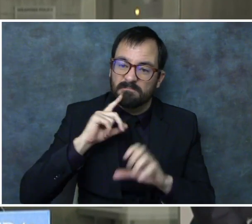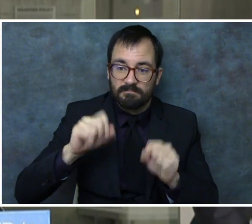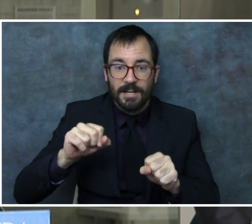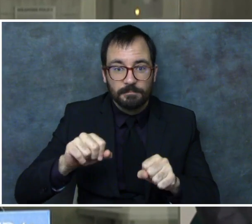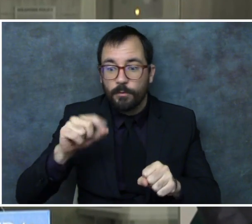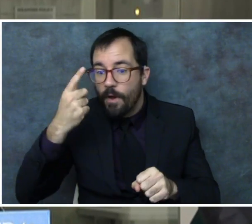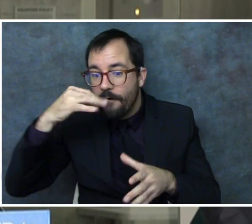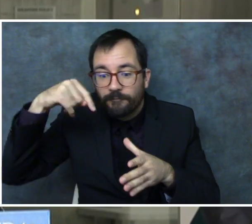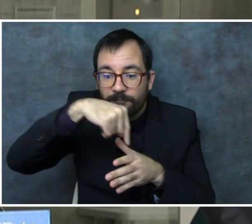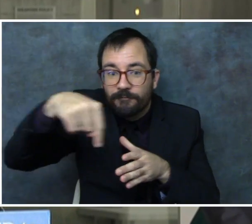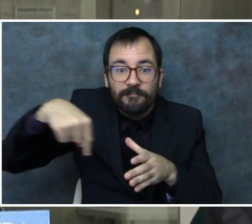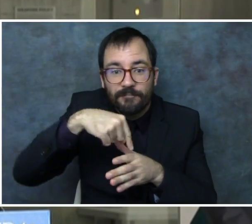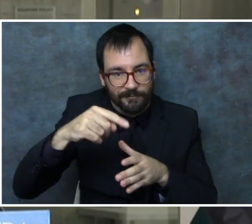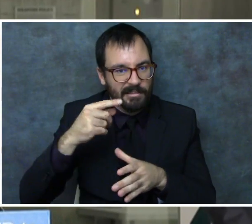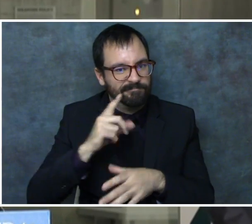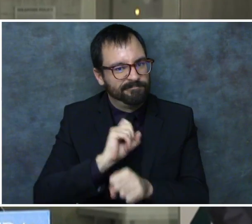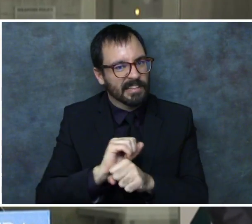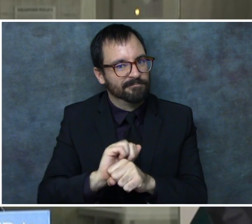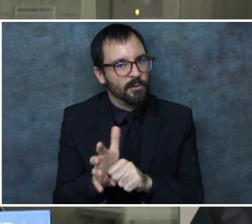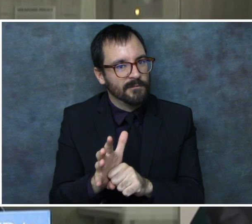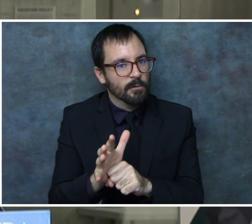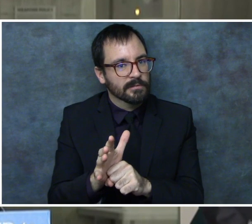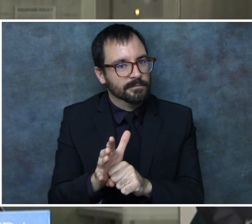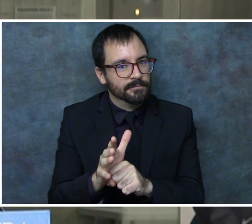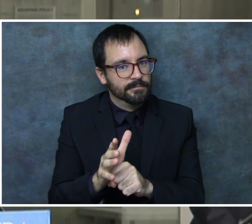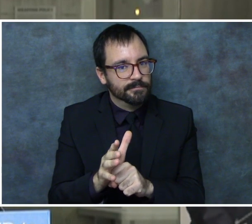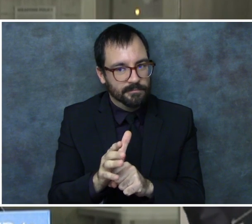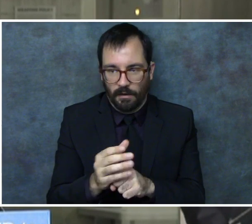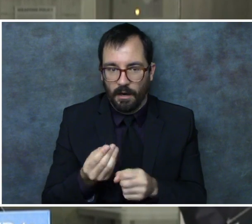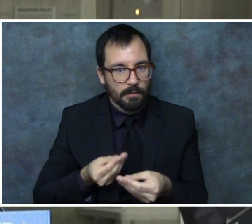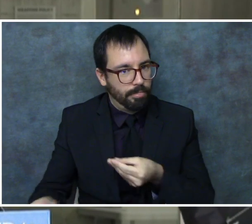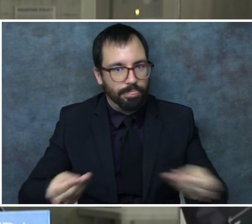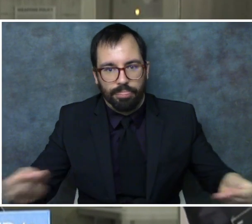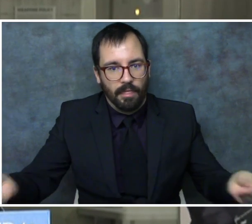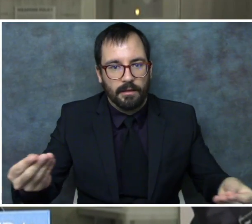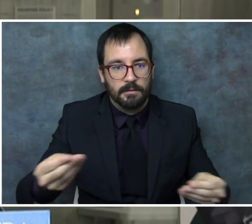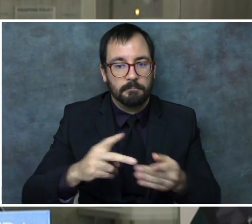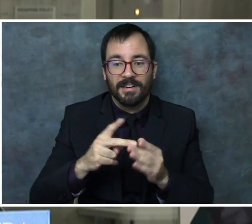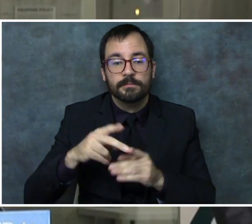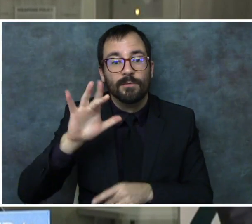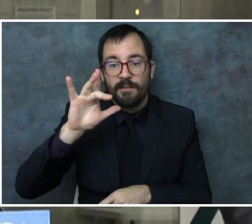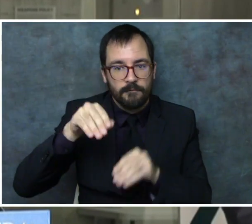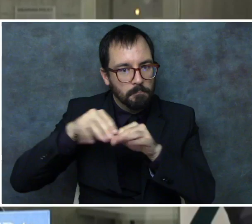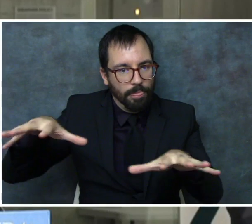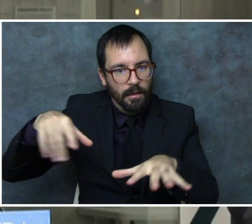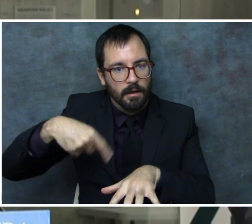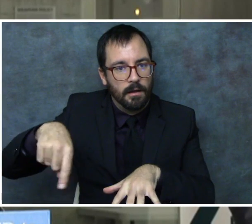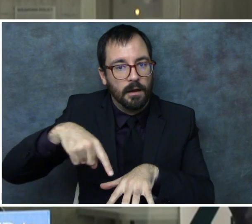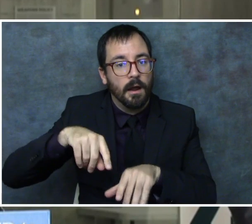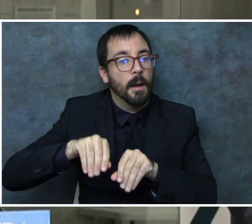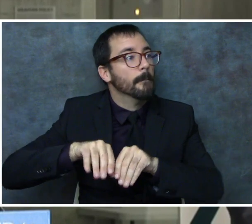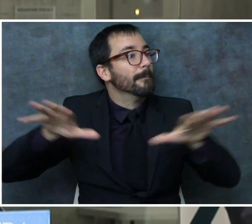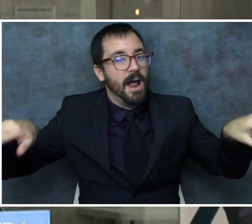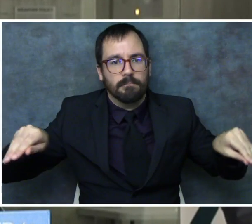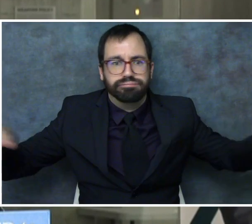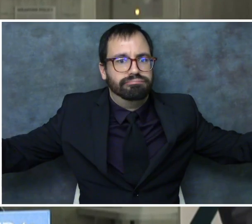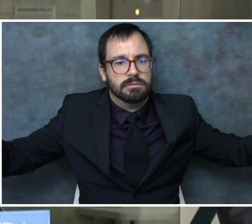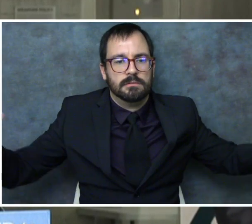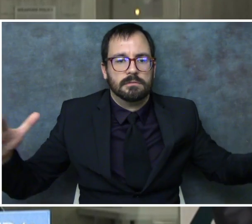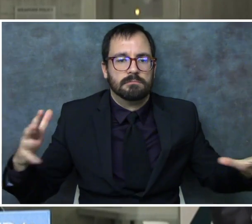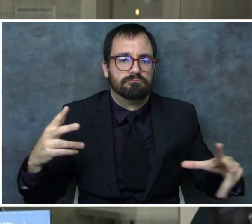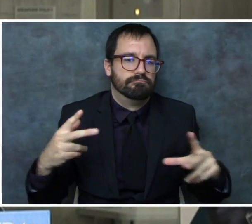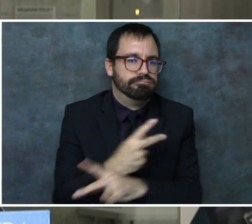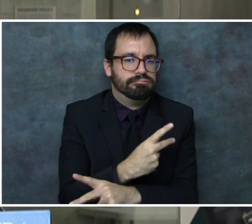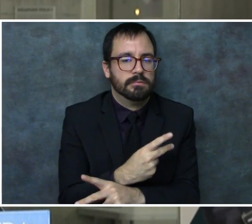event. We saw at the White House last week. We saw about 100 people sitting on, I think it was the